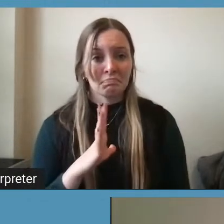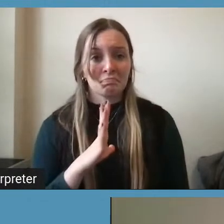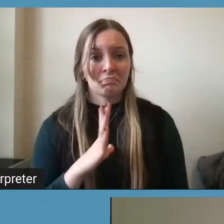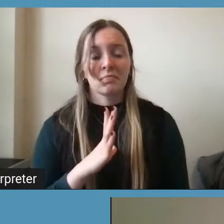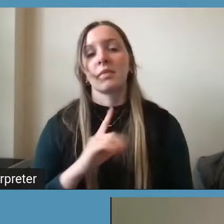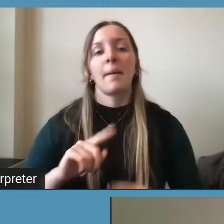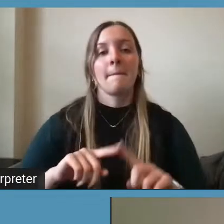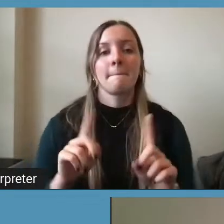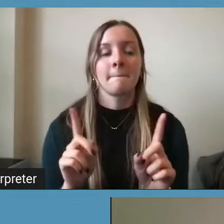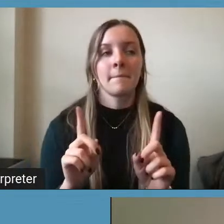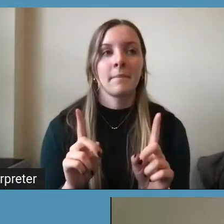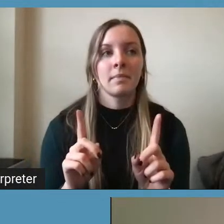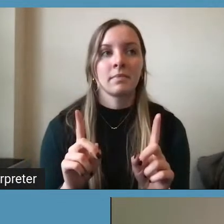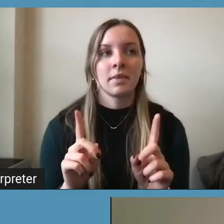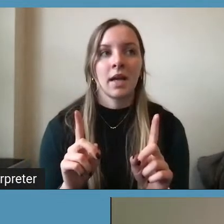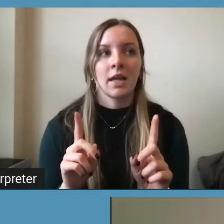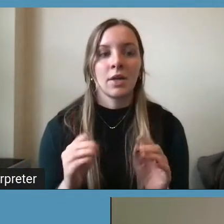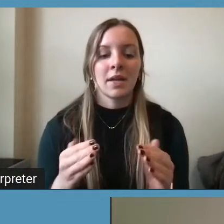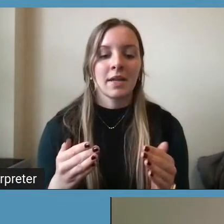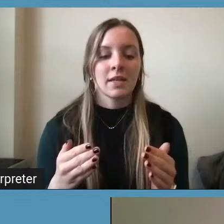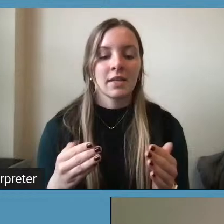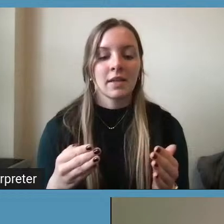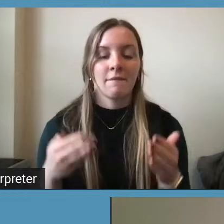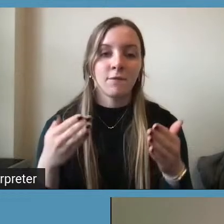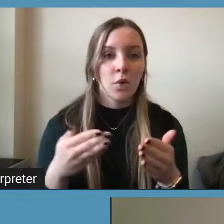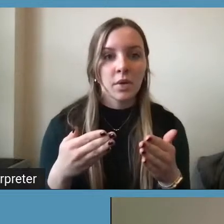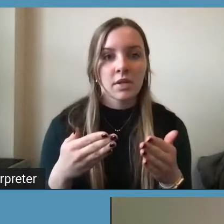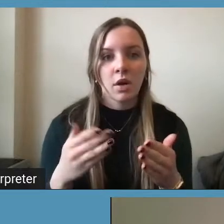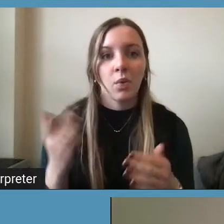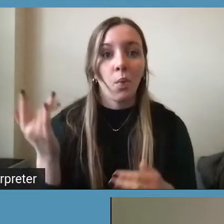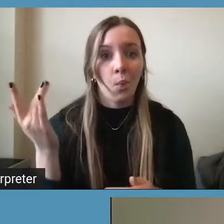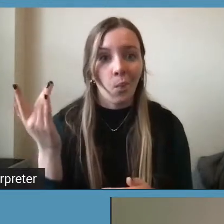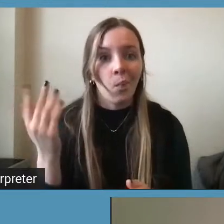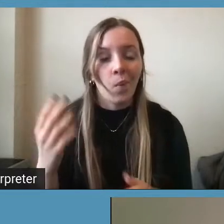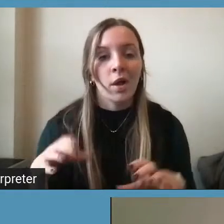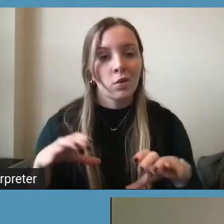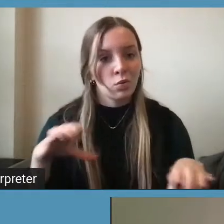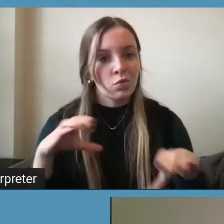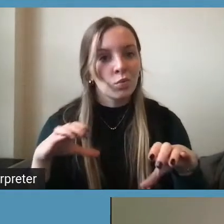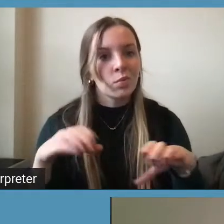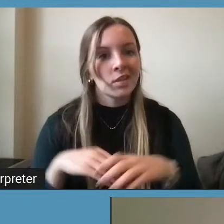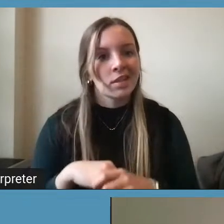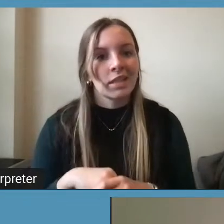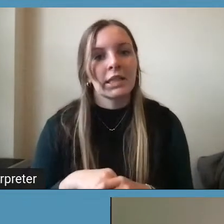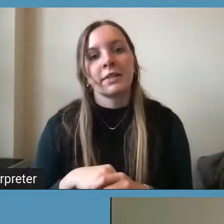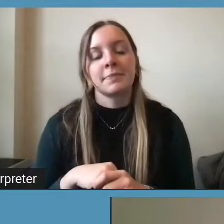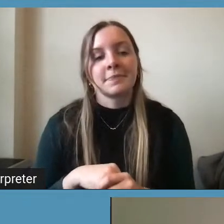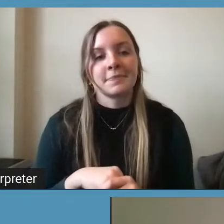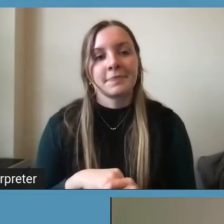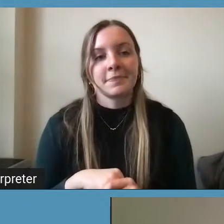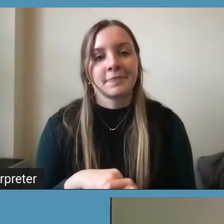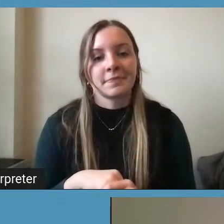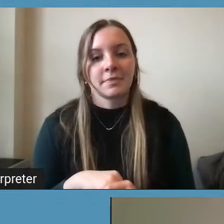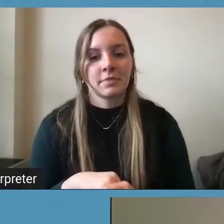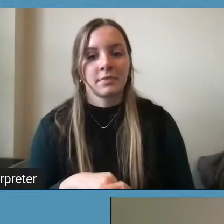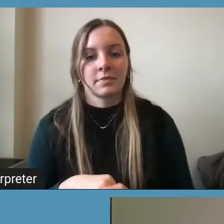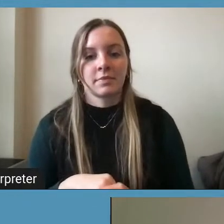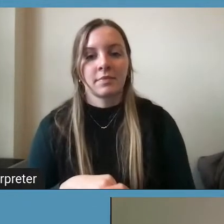that kind of approach gets what you need. If it's really about making people aware of what's in your museum